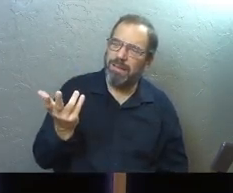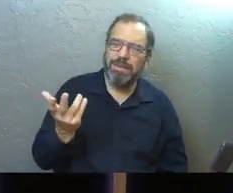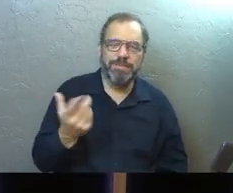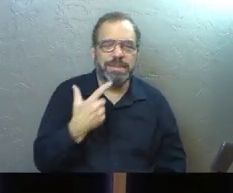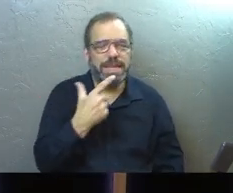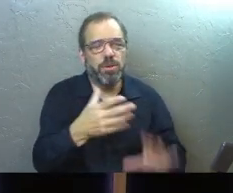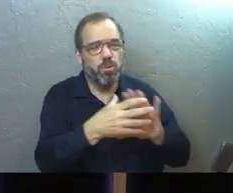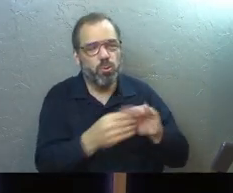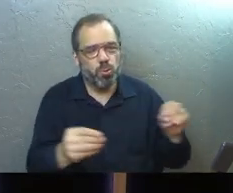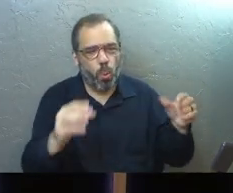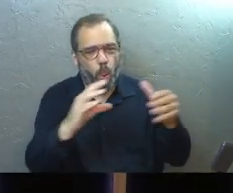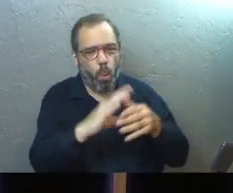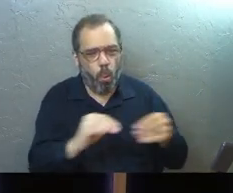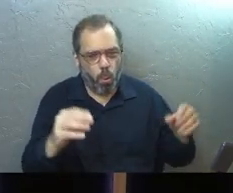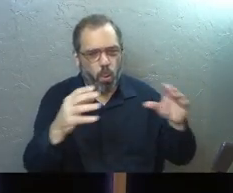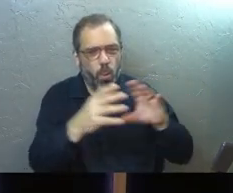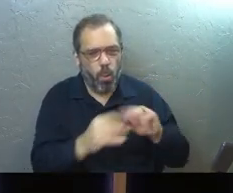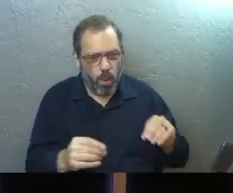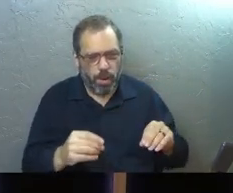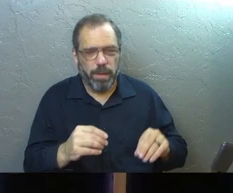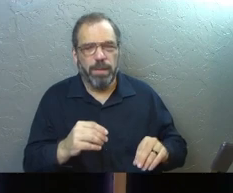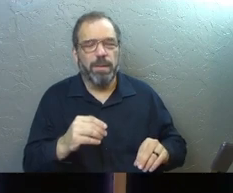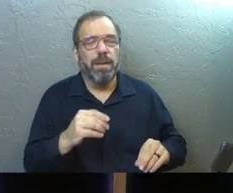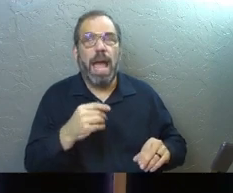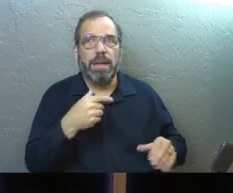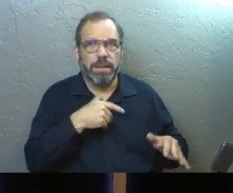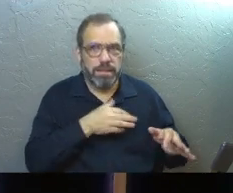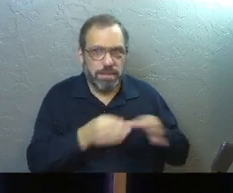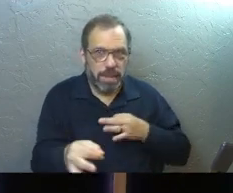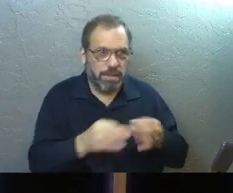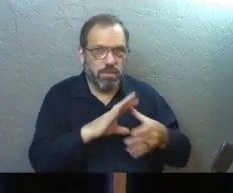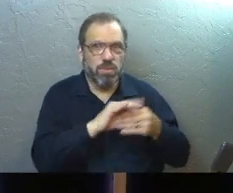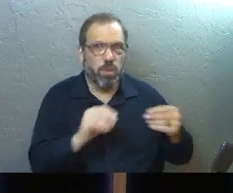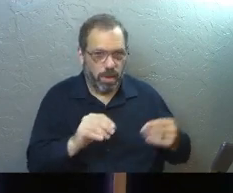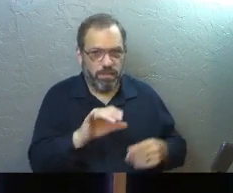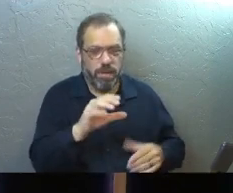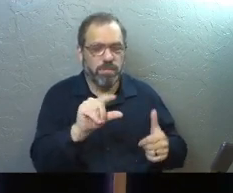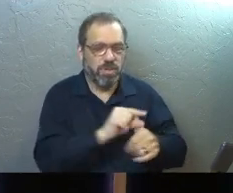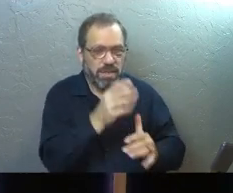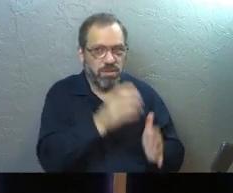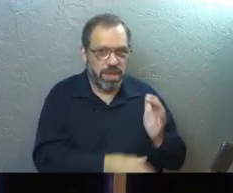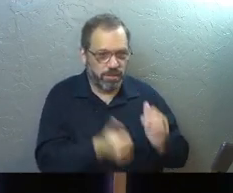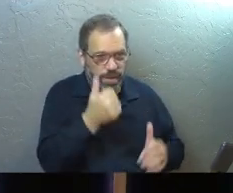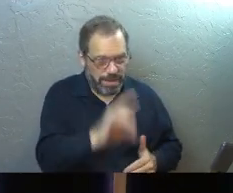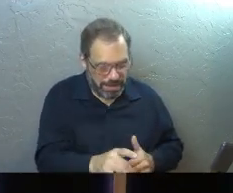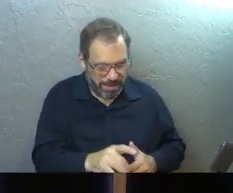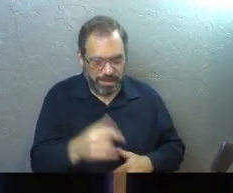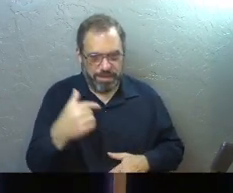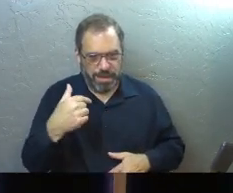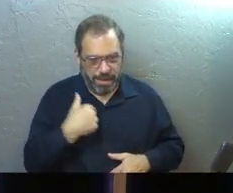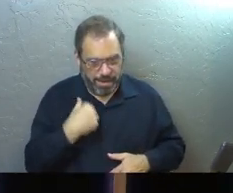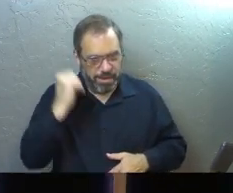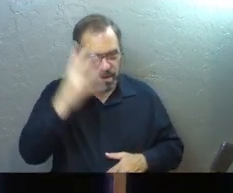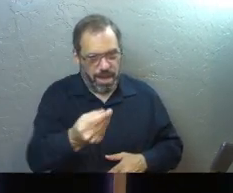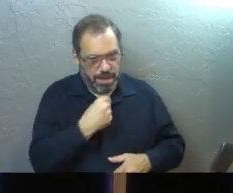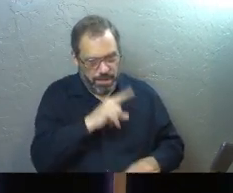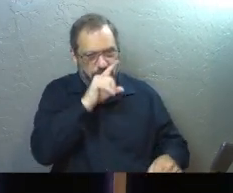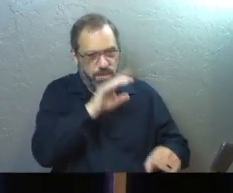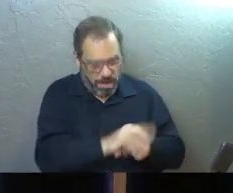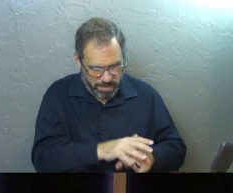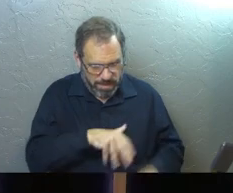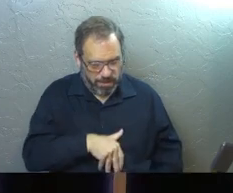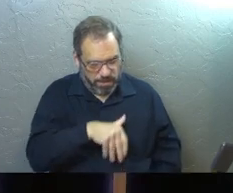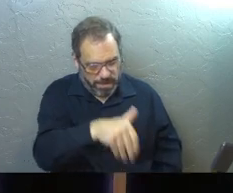Let's tell you the story. And we're going to get more and more and more free. Because the truth does that. Even if you've been trapped in lies your whole